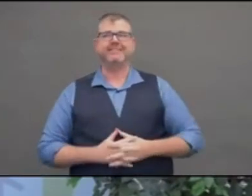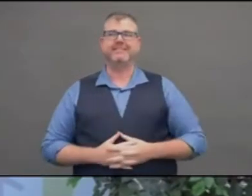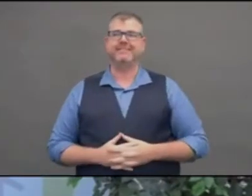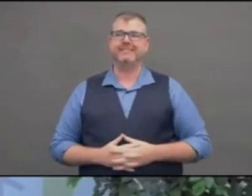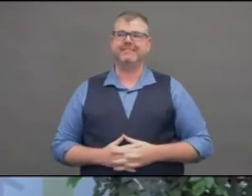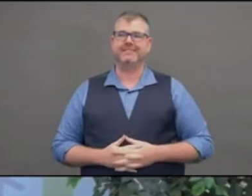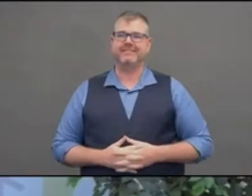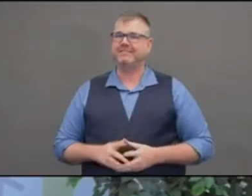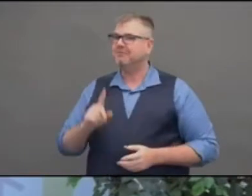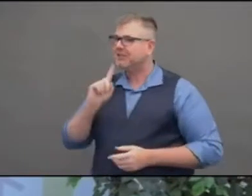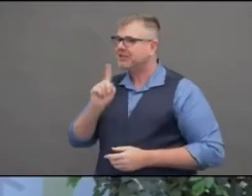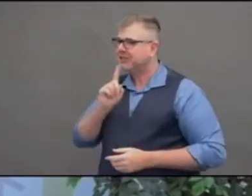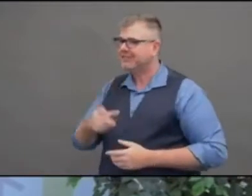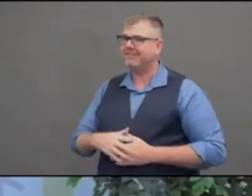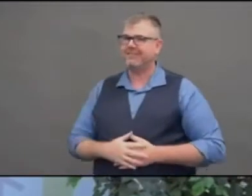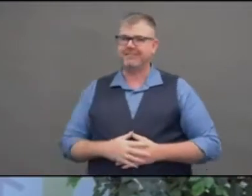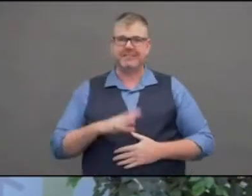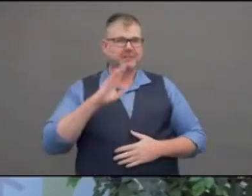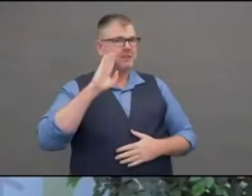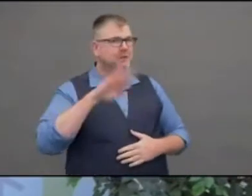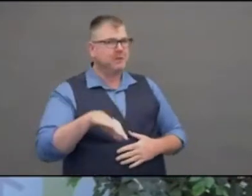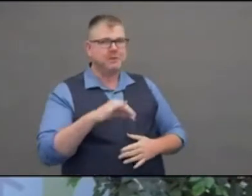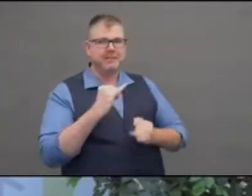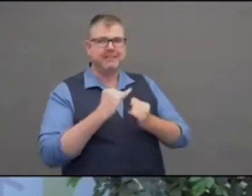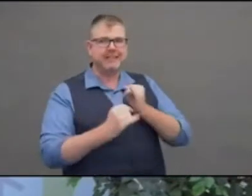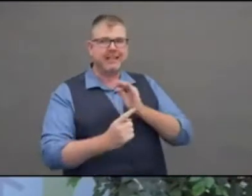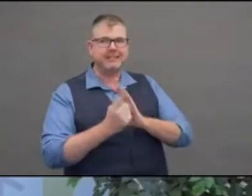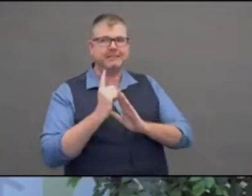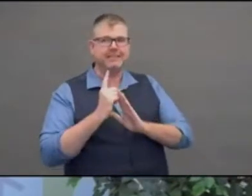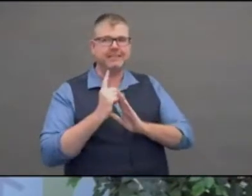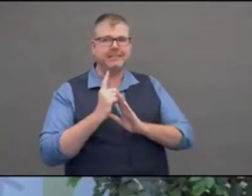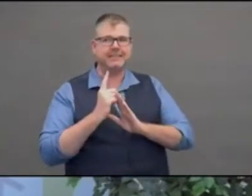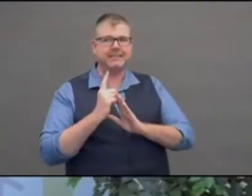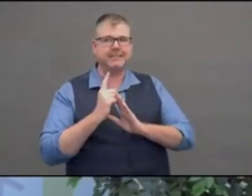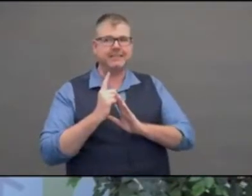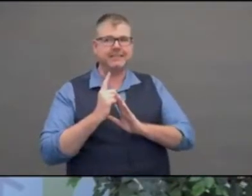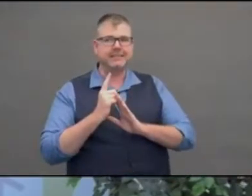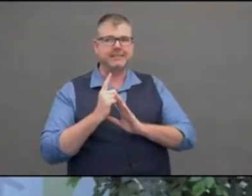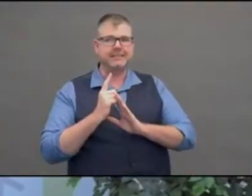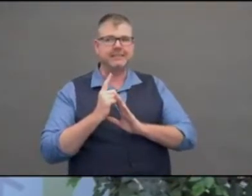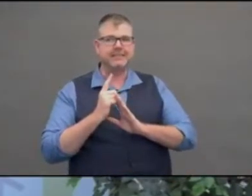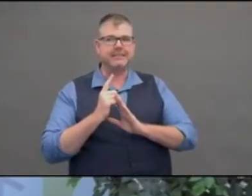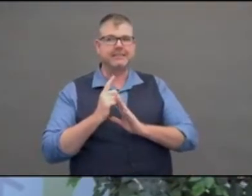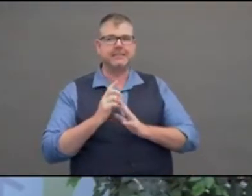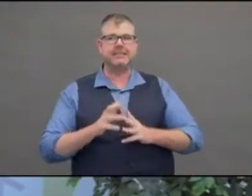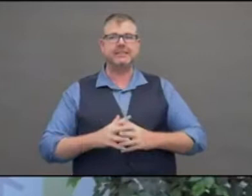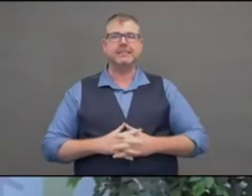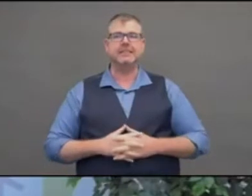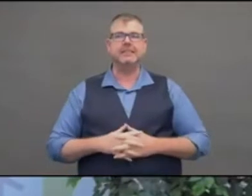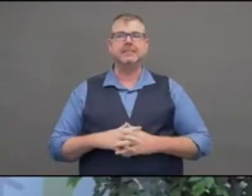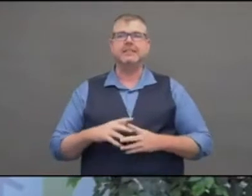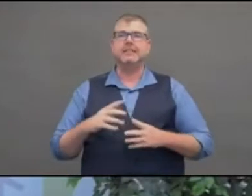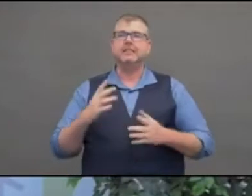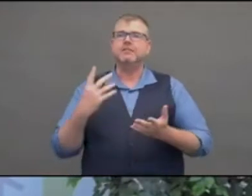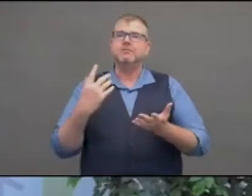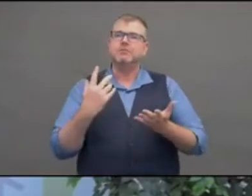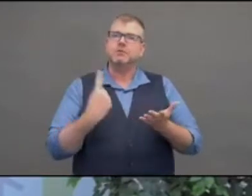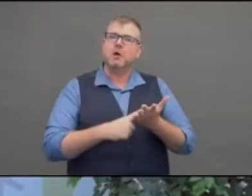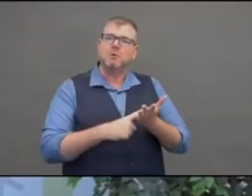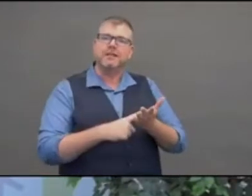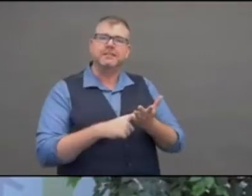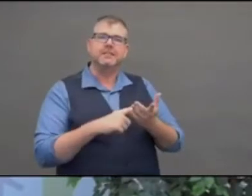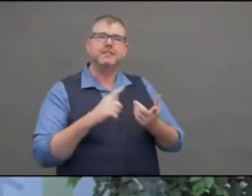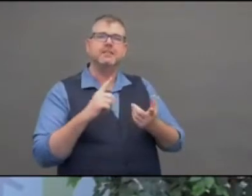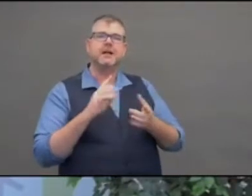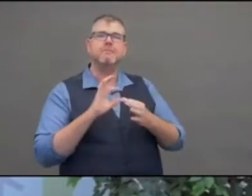in such a short notice. Yeah, no worries. So Valerie, talk to us a little bit about Latinas Contra Cancer and what services you